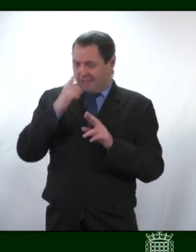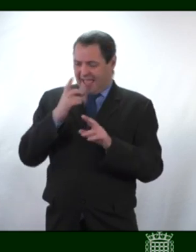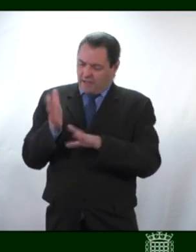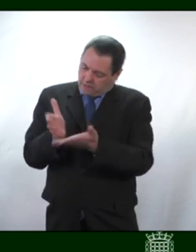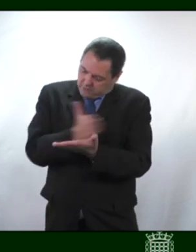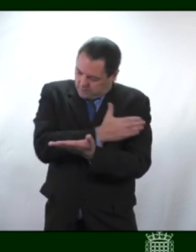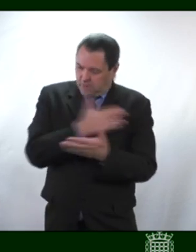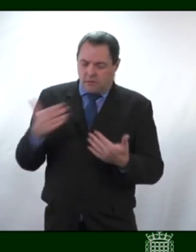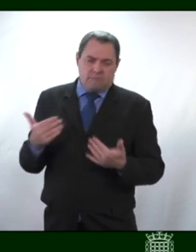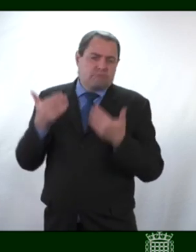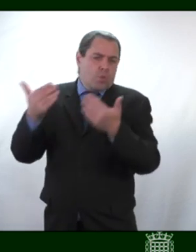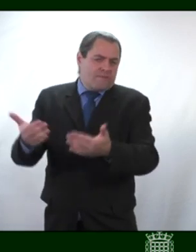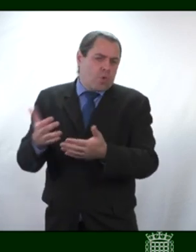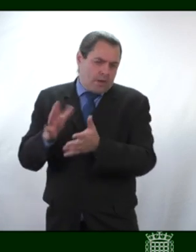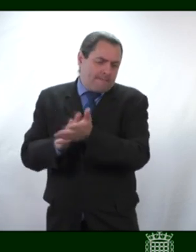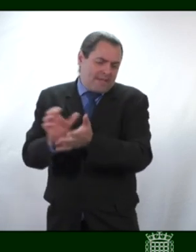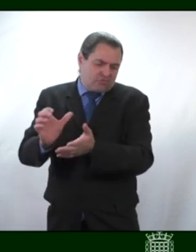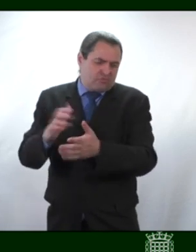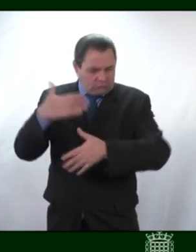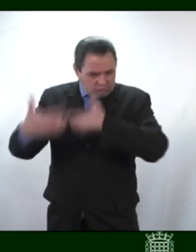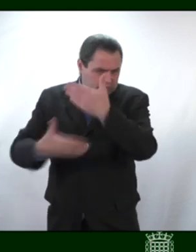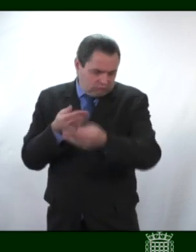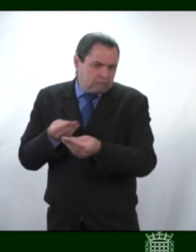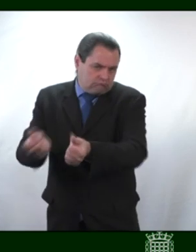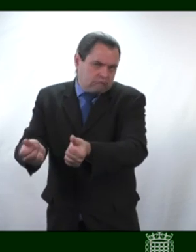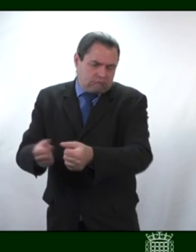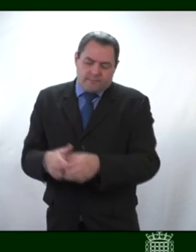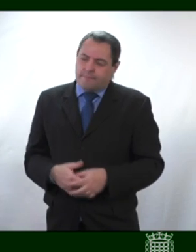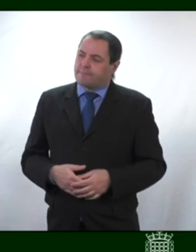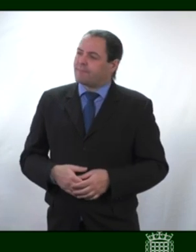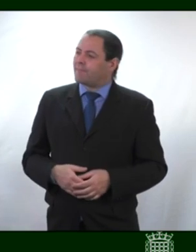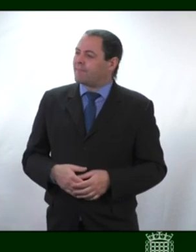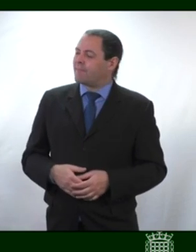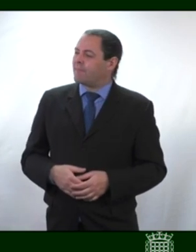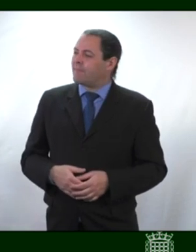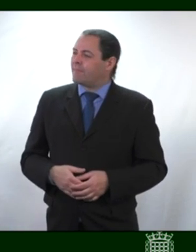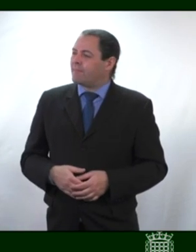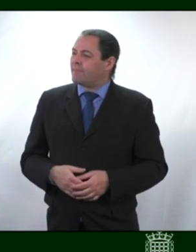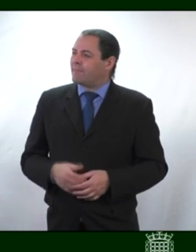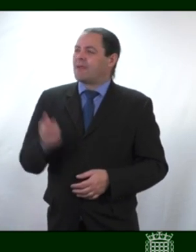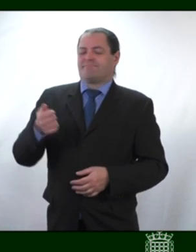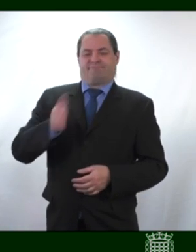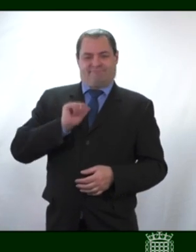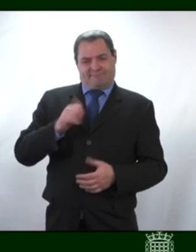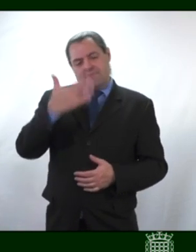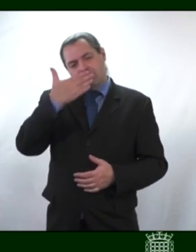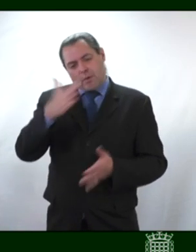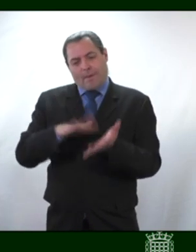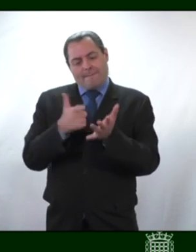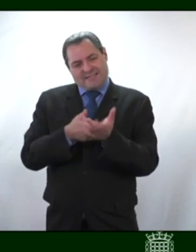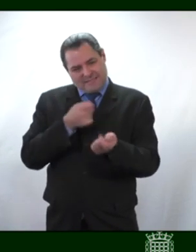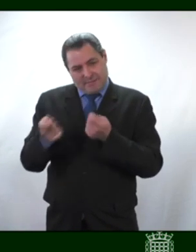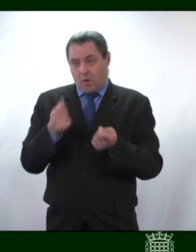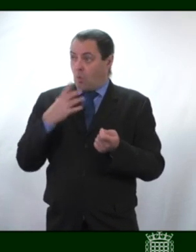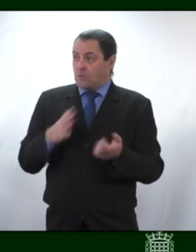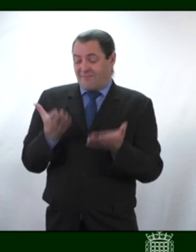hope that's how they can continue in Greater Manchester in the future, Mr. Speaker. William Wright. Thank you, Mr. Speaker, and I want to be fair to my right